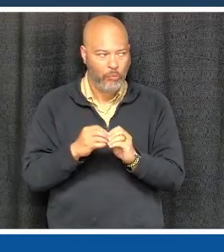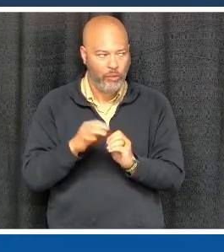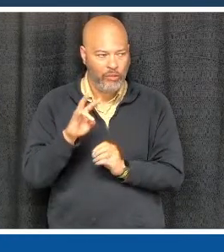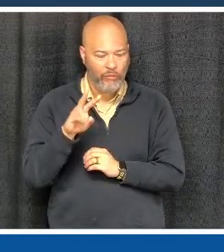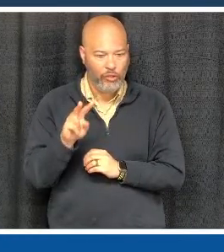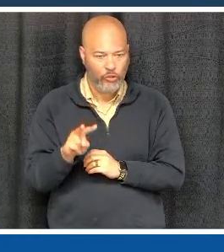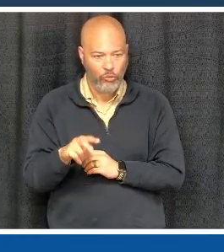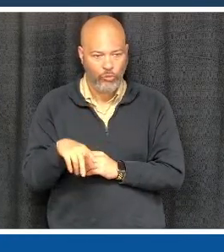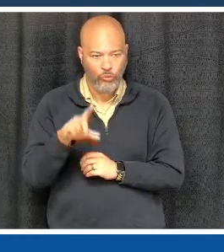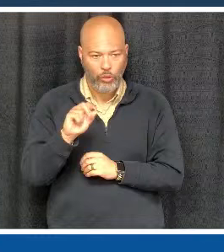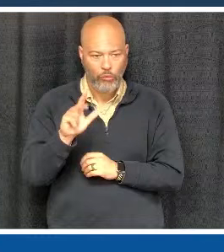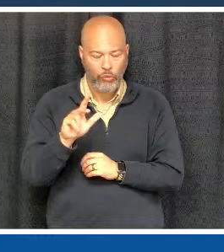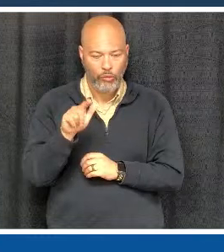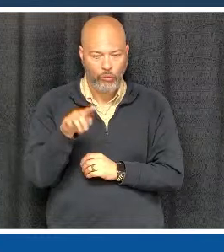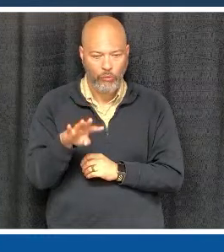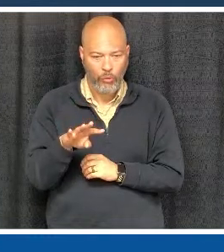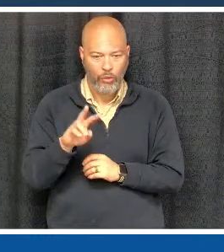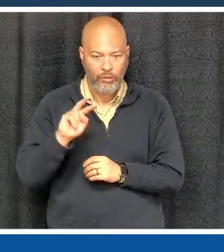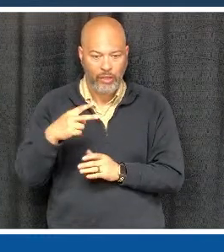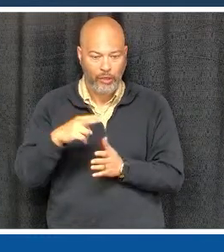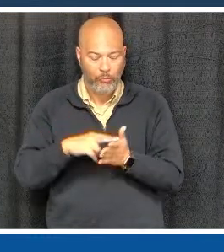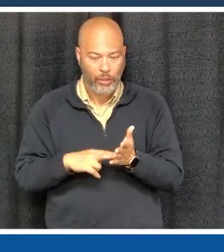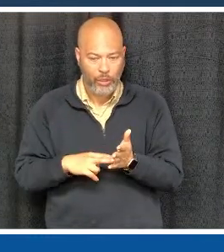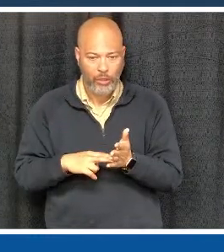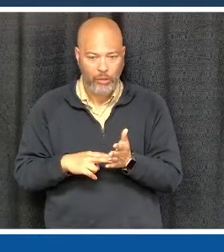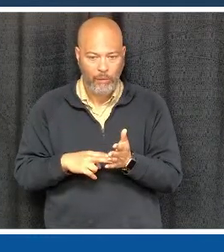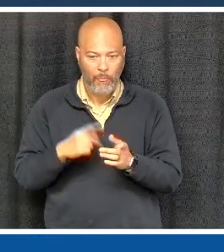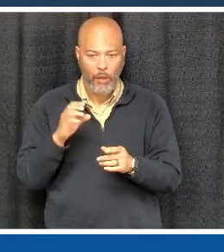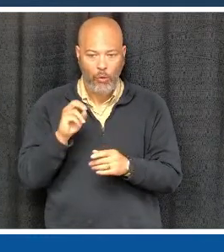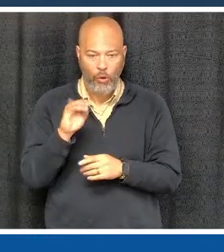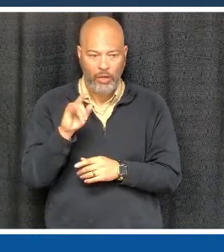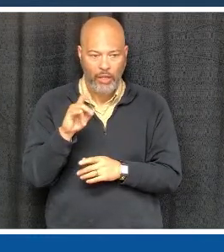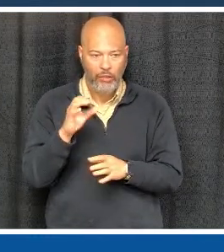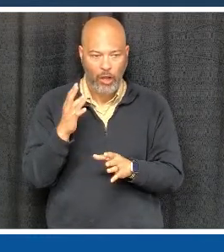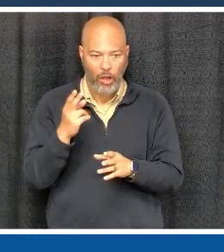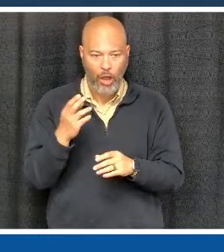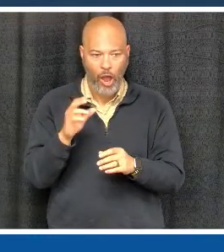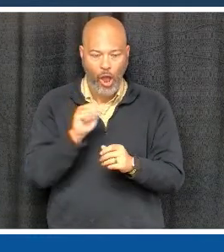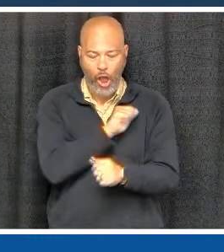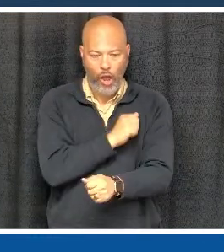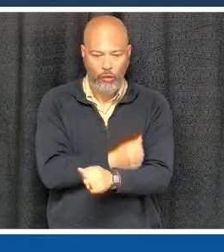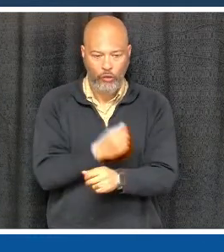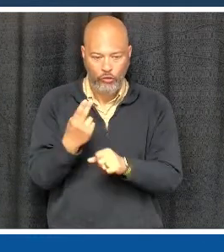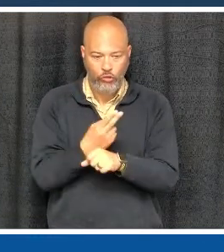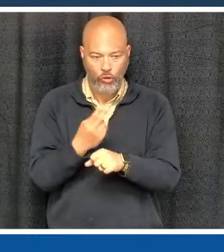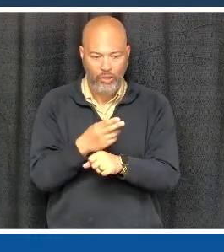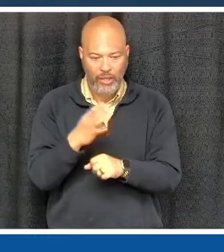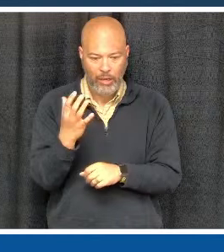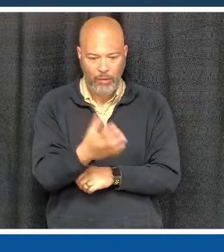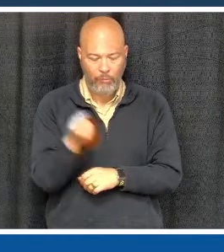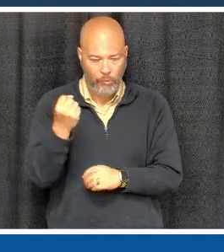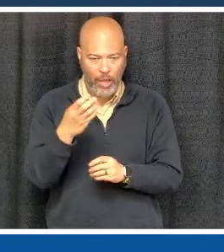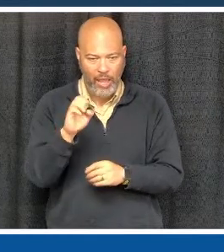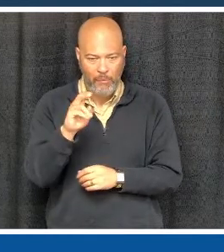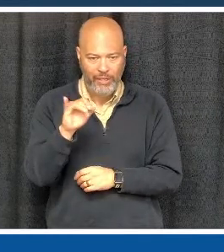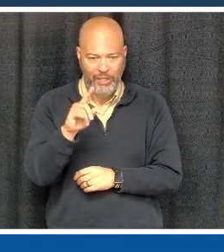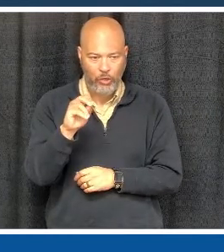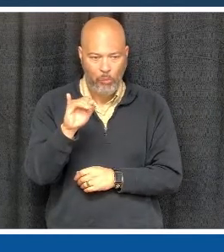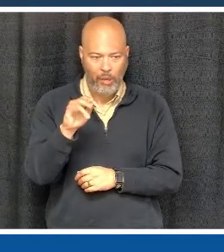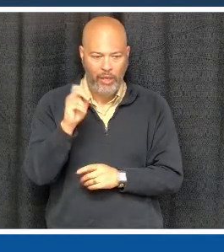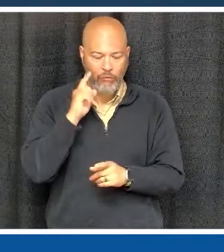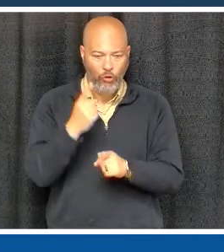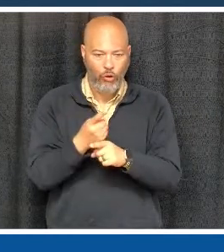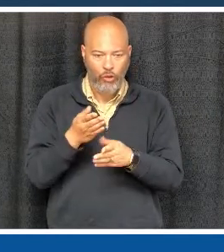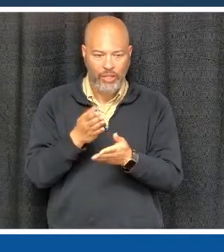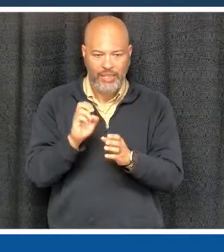72, 2023-24, second reading, an ordinance authorizing the exercise of the right of eminent domain to acquire